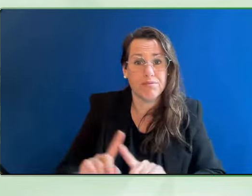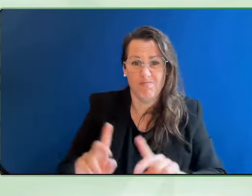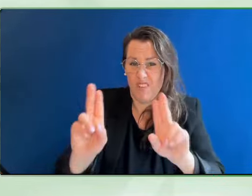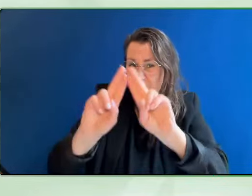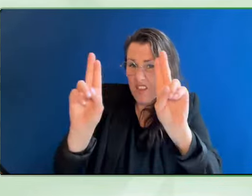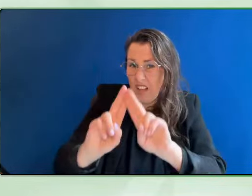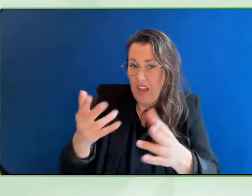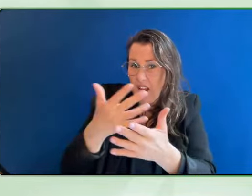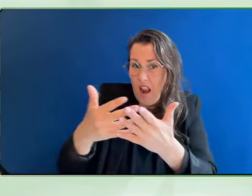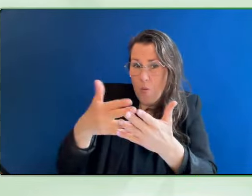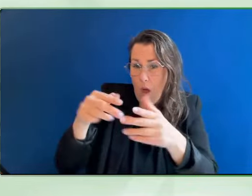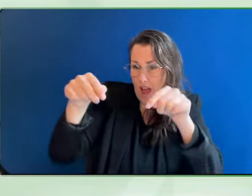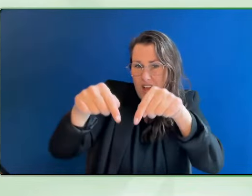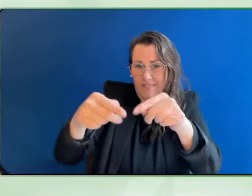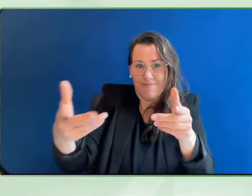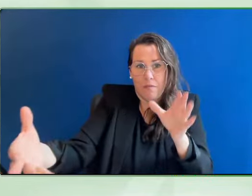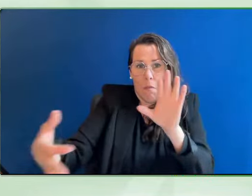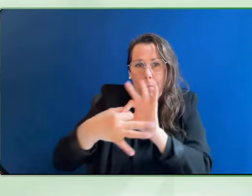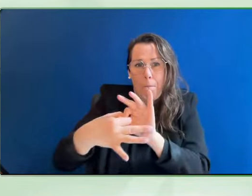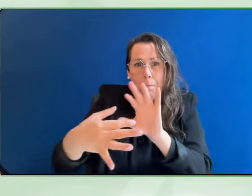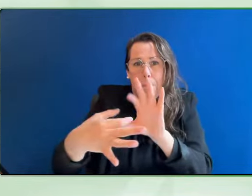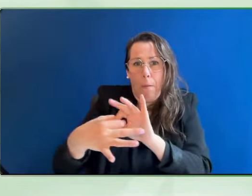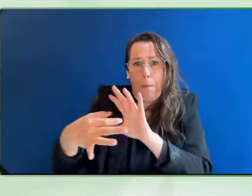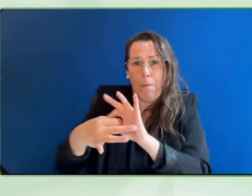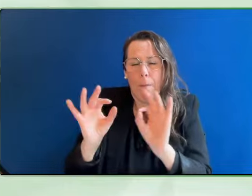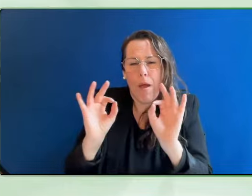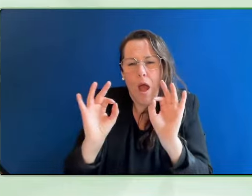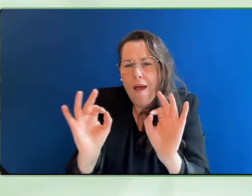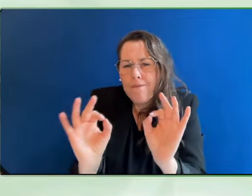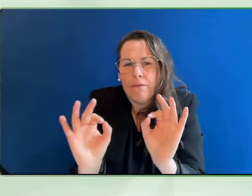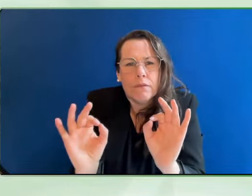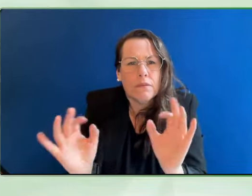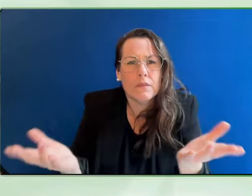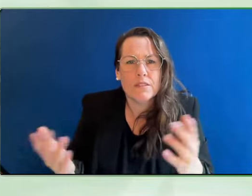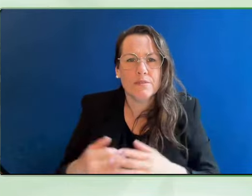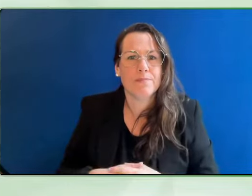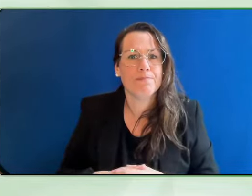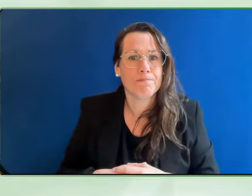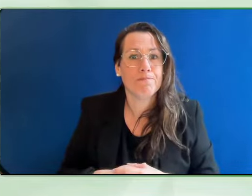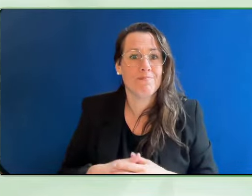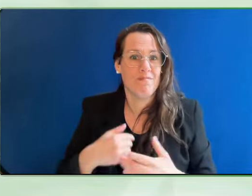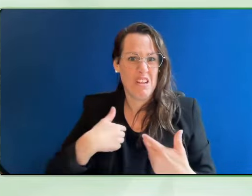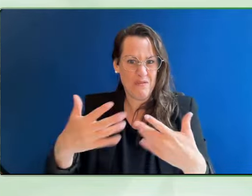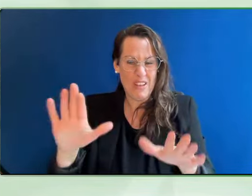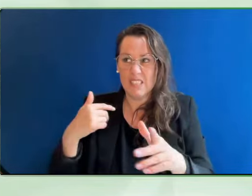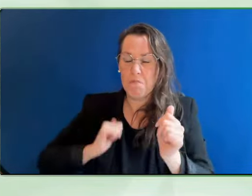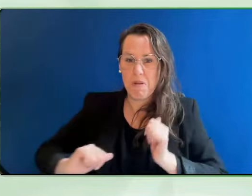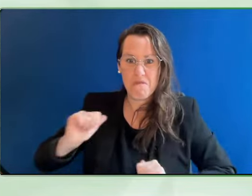I think that having a certain kind of internal